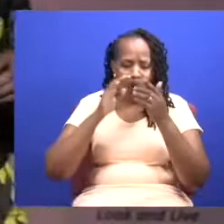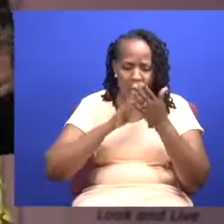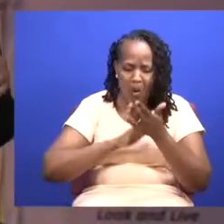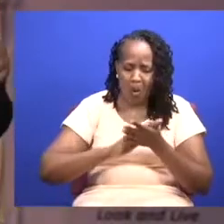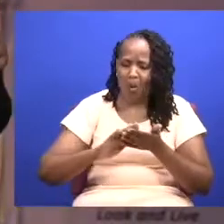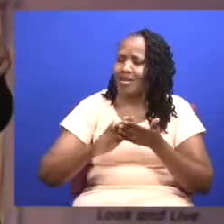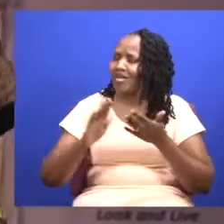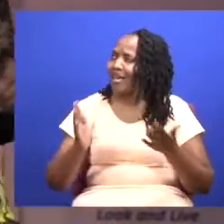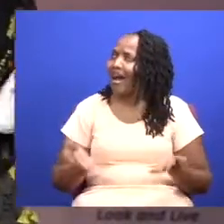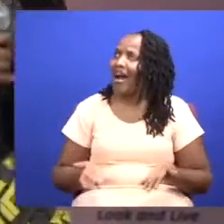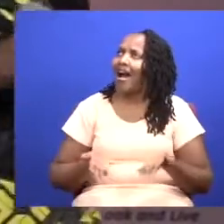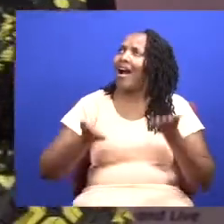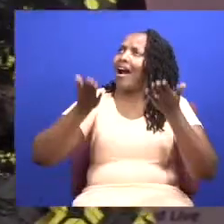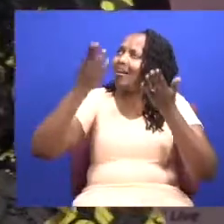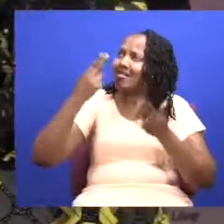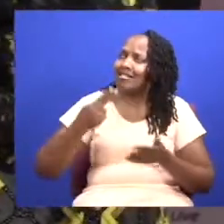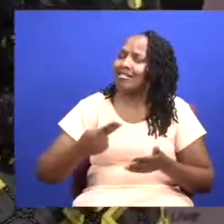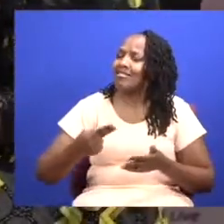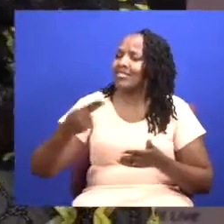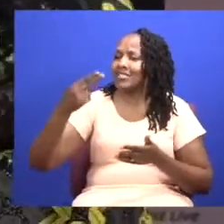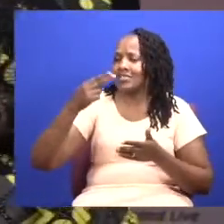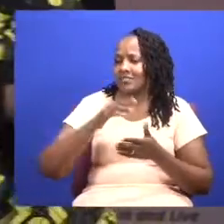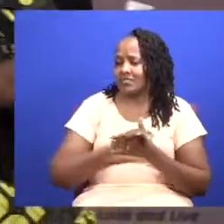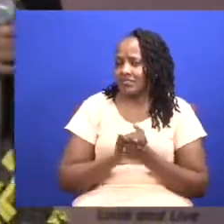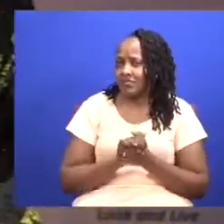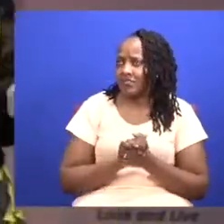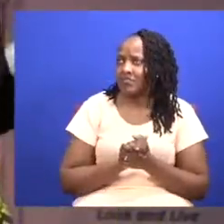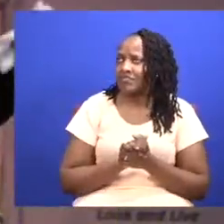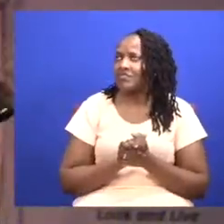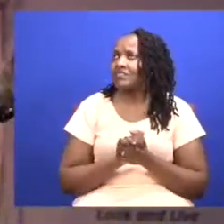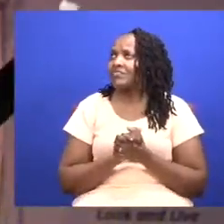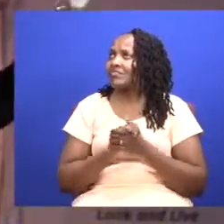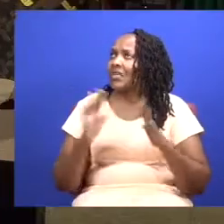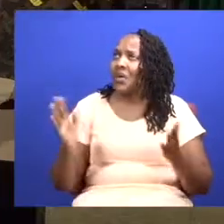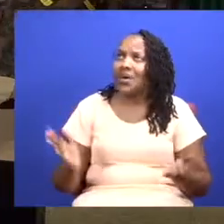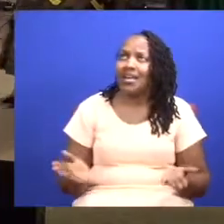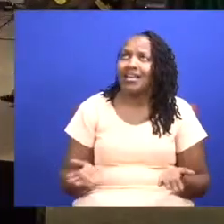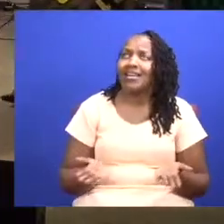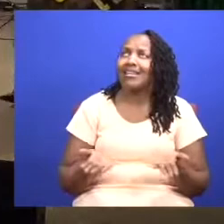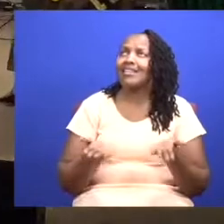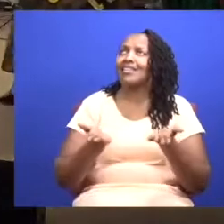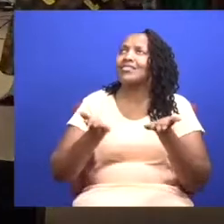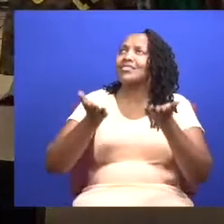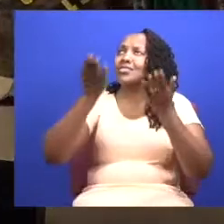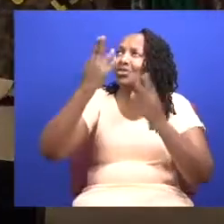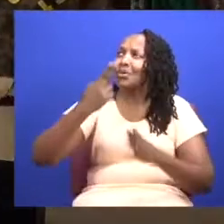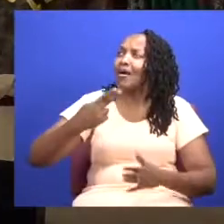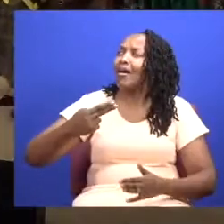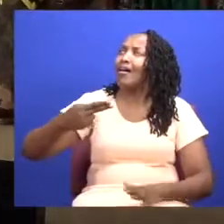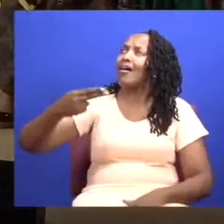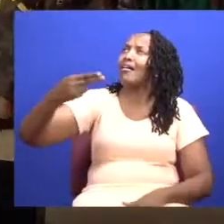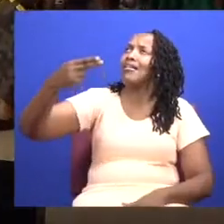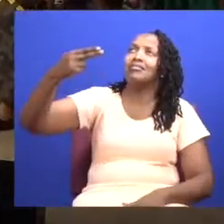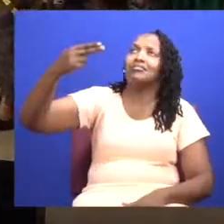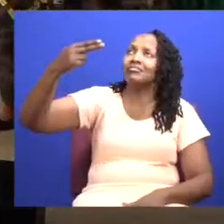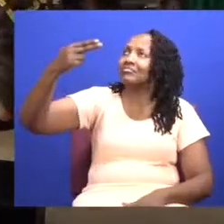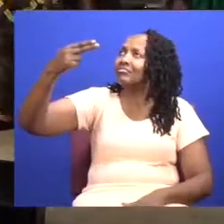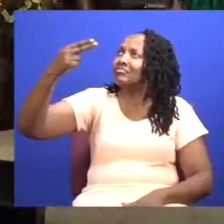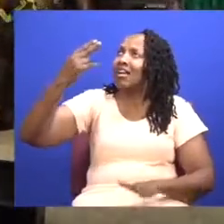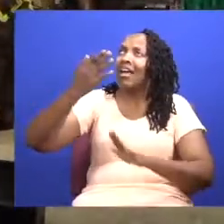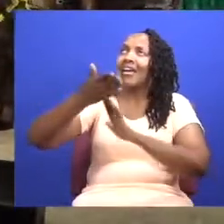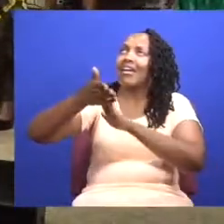We declare that He is high and holy, lifted is holy. Hallelujah. So we lift you